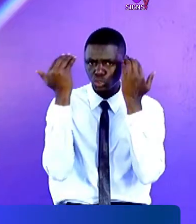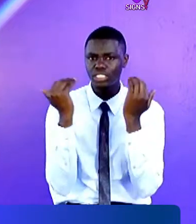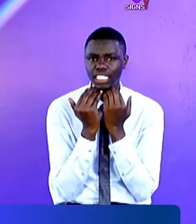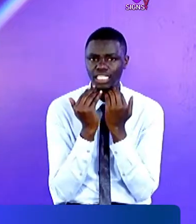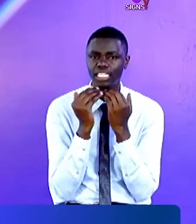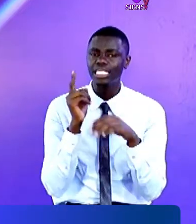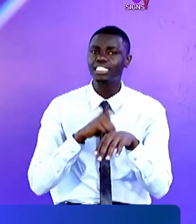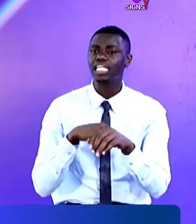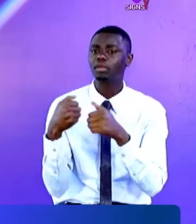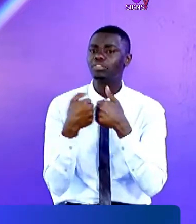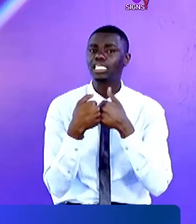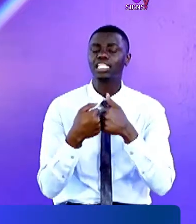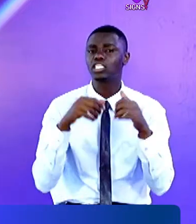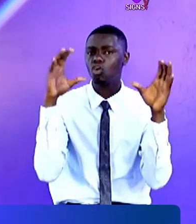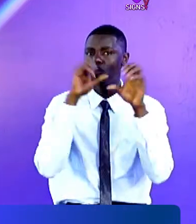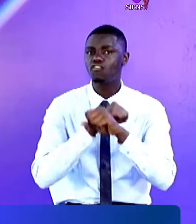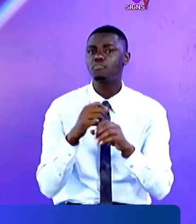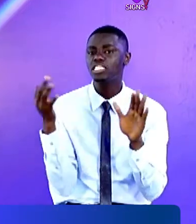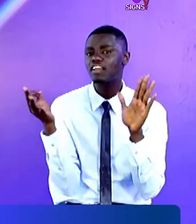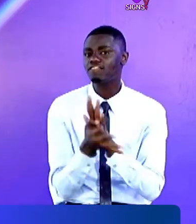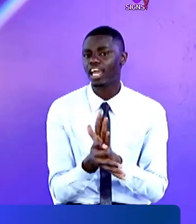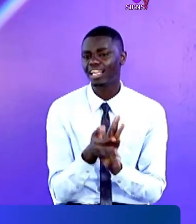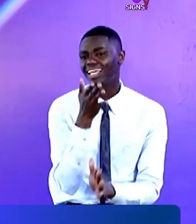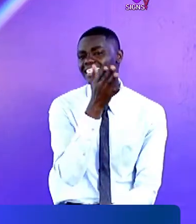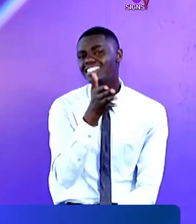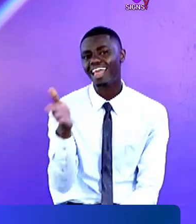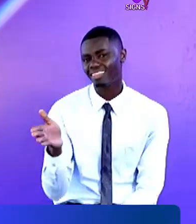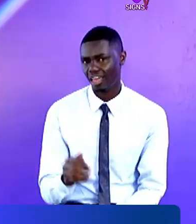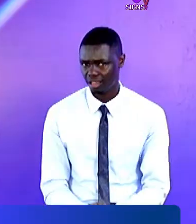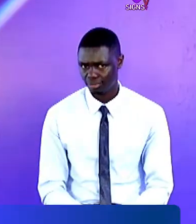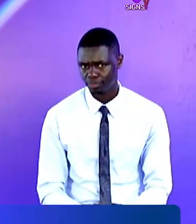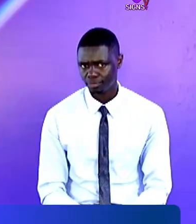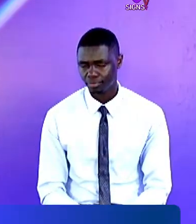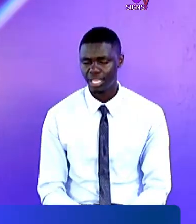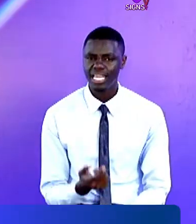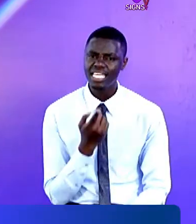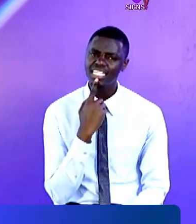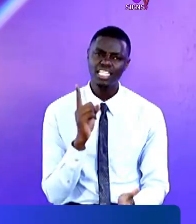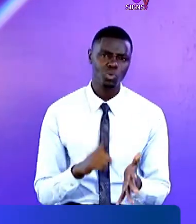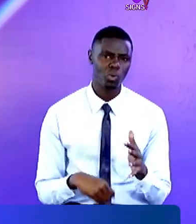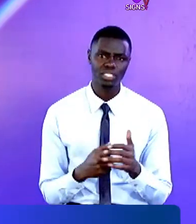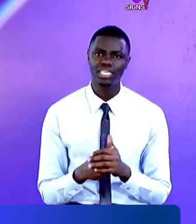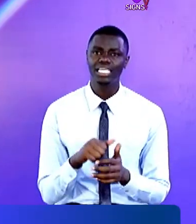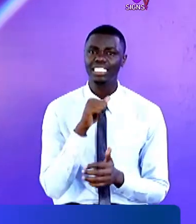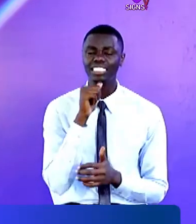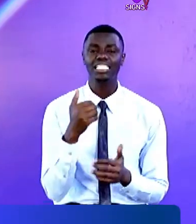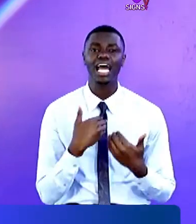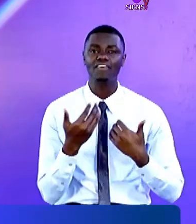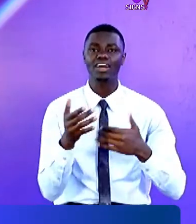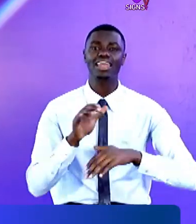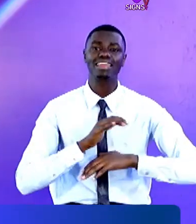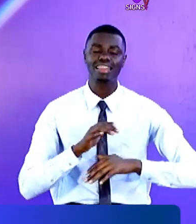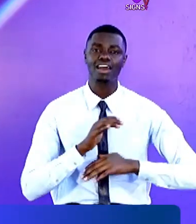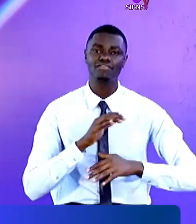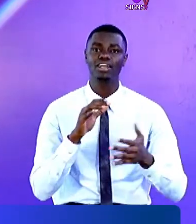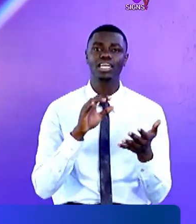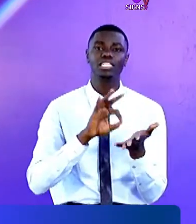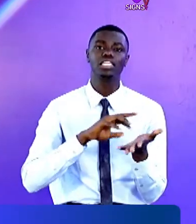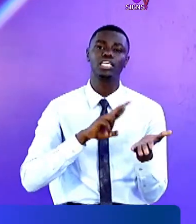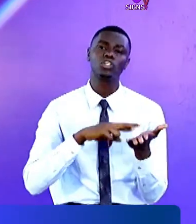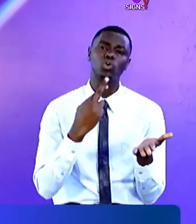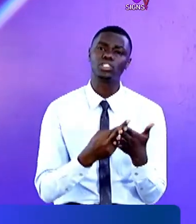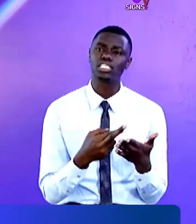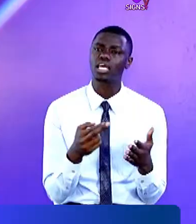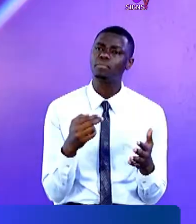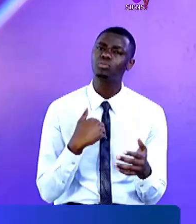the challenge of missing files is still pandemic. And he said that he didn't have enough resources to stop missing files. Let me ask you,